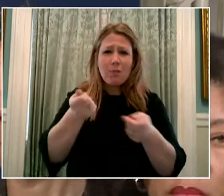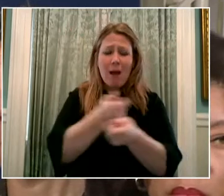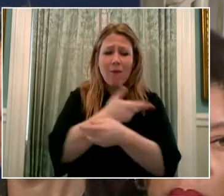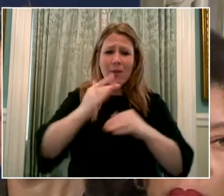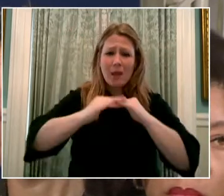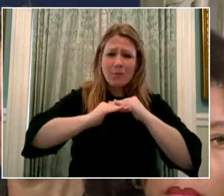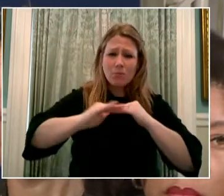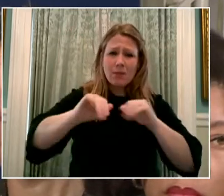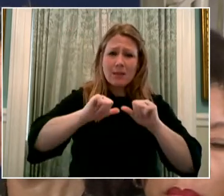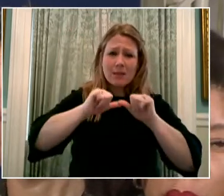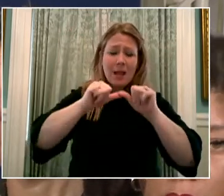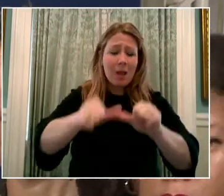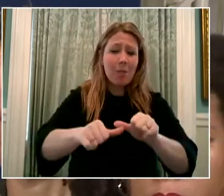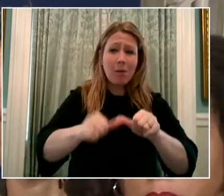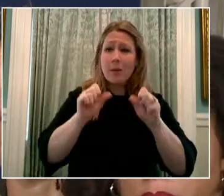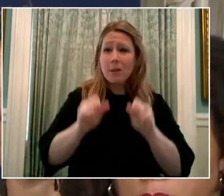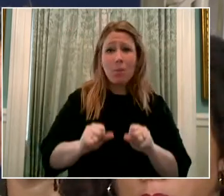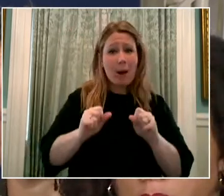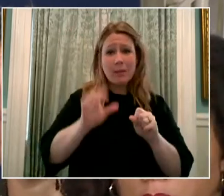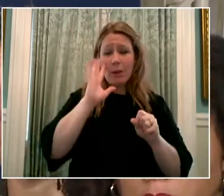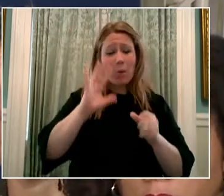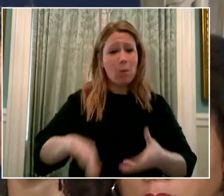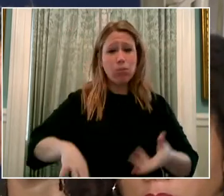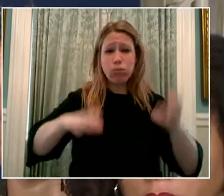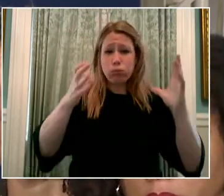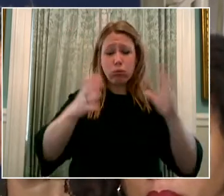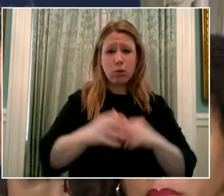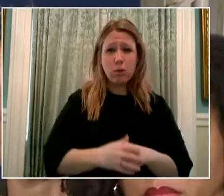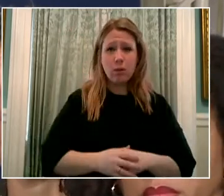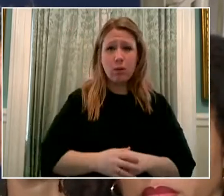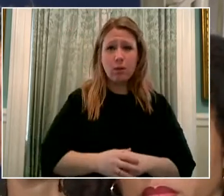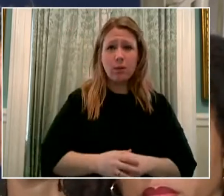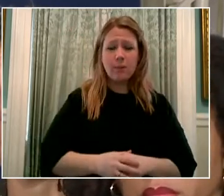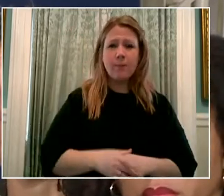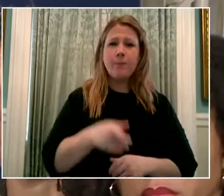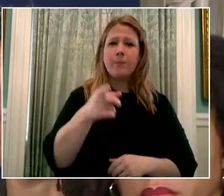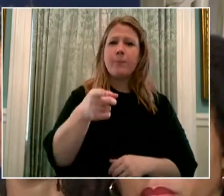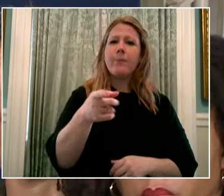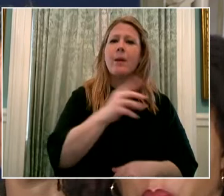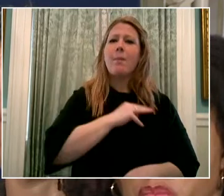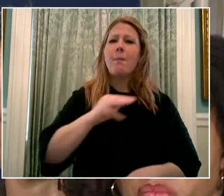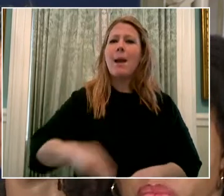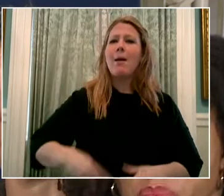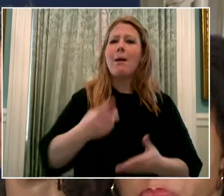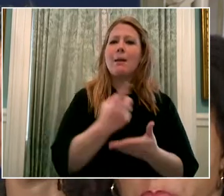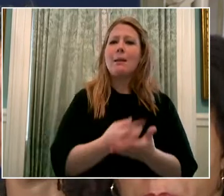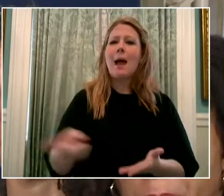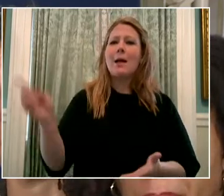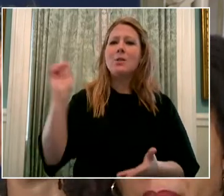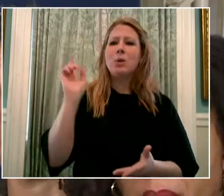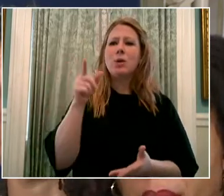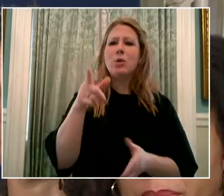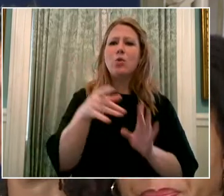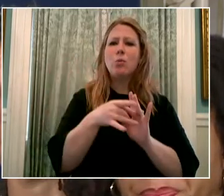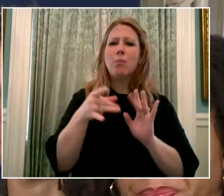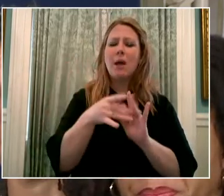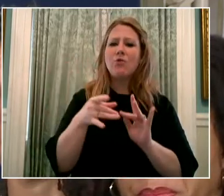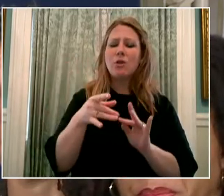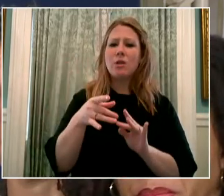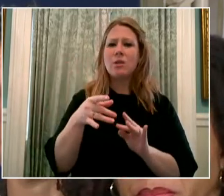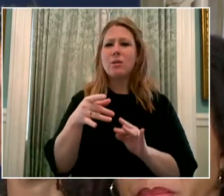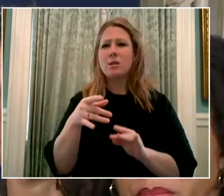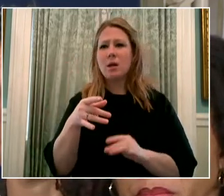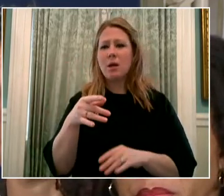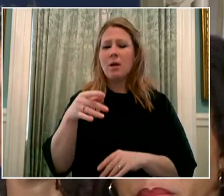Vice President Harris has too much in her lap to handle this because this is in her portfolio. Do you think President Biden should remove